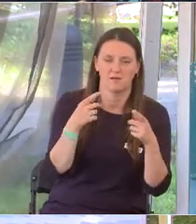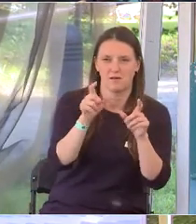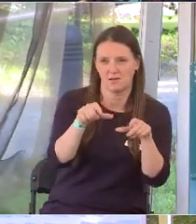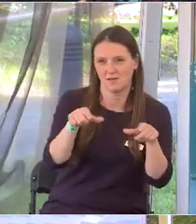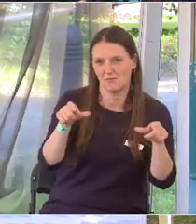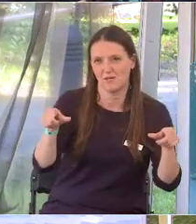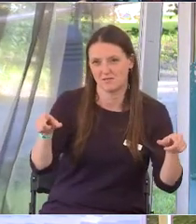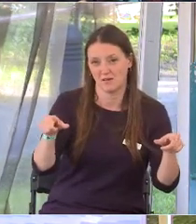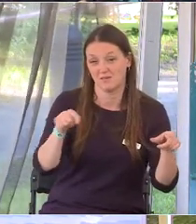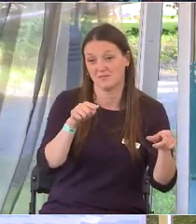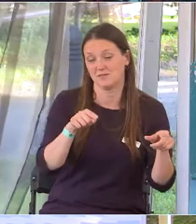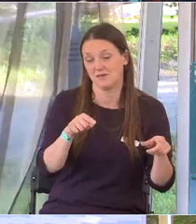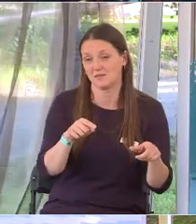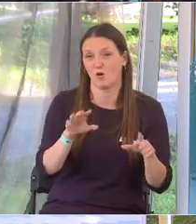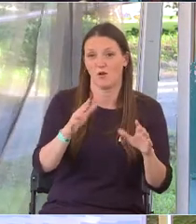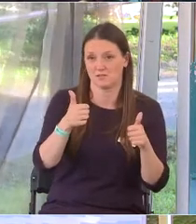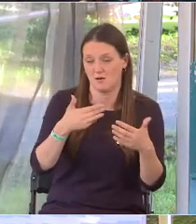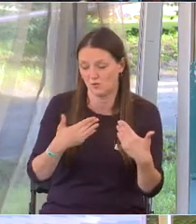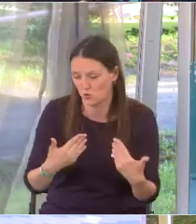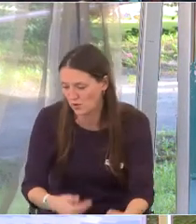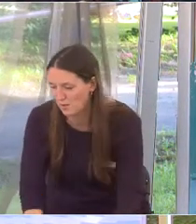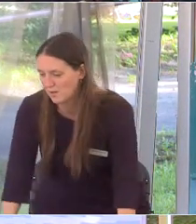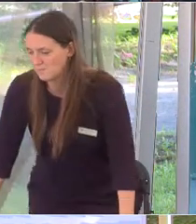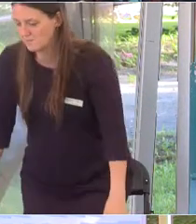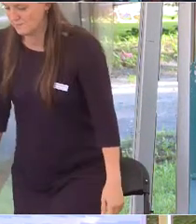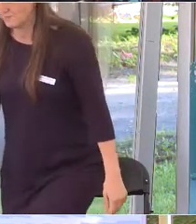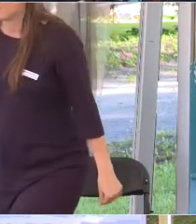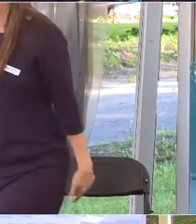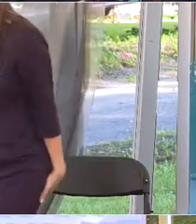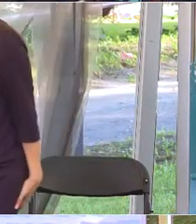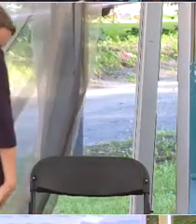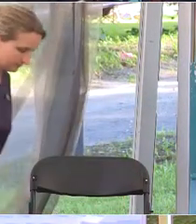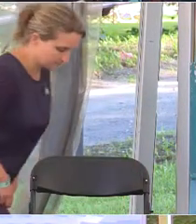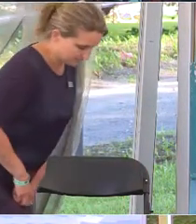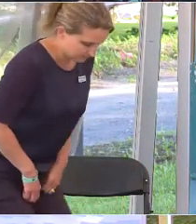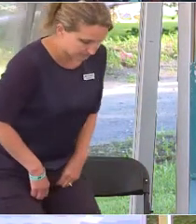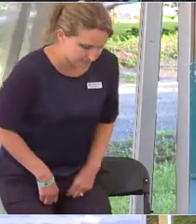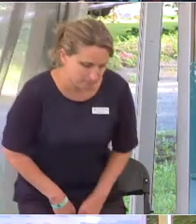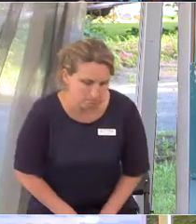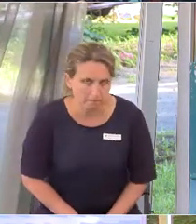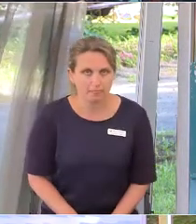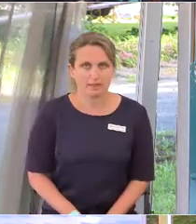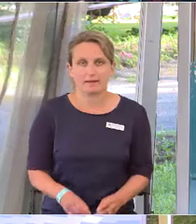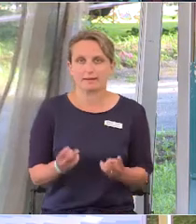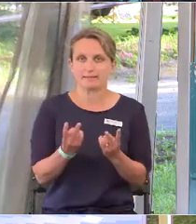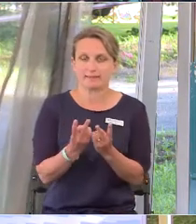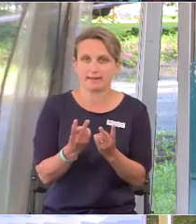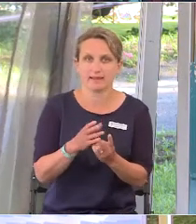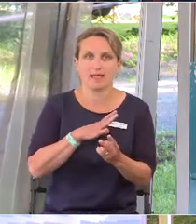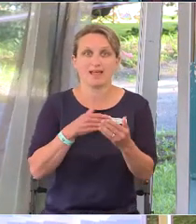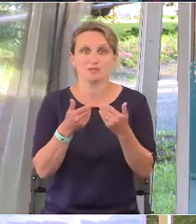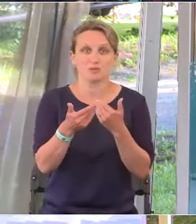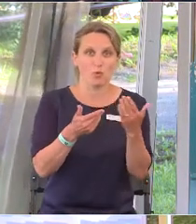language. So the interaction between class and institutions can be understood. For civil